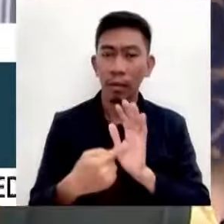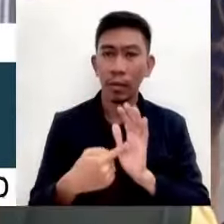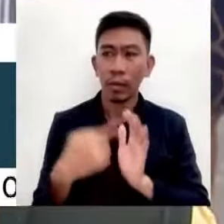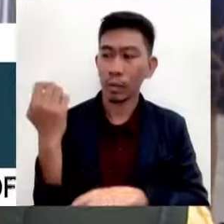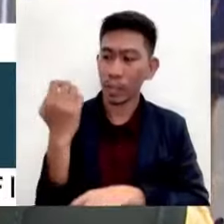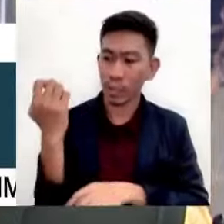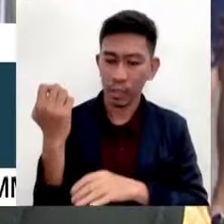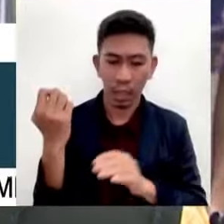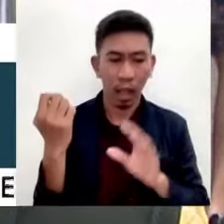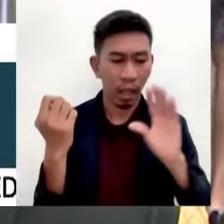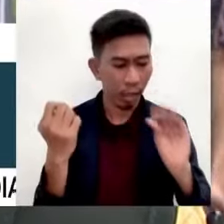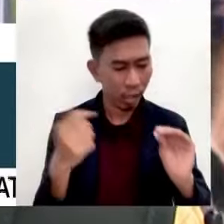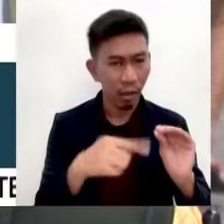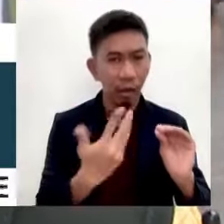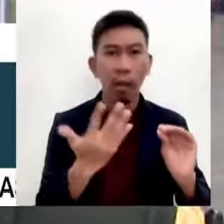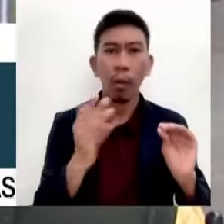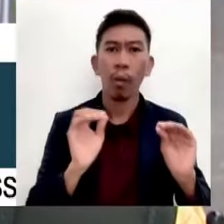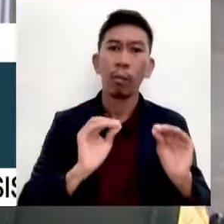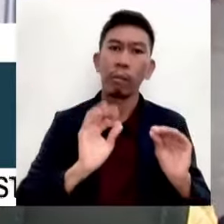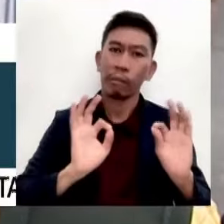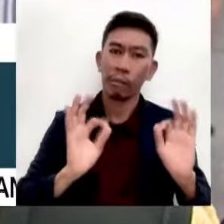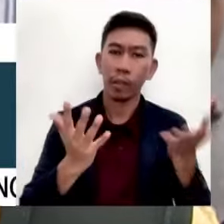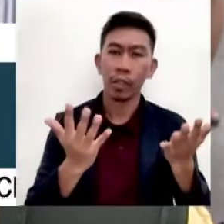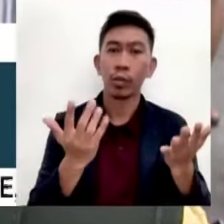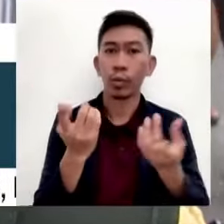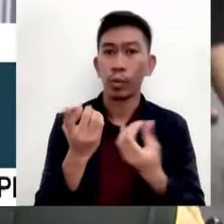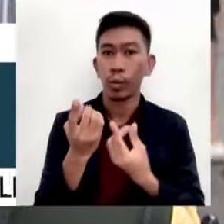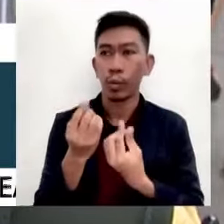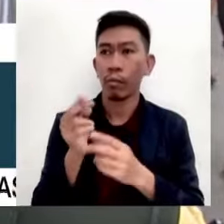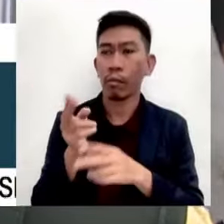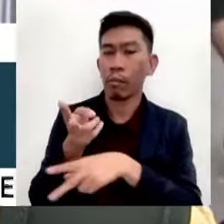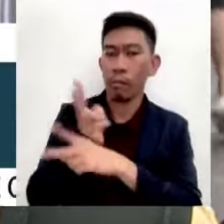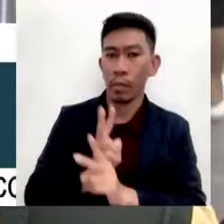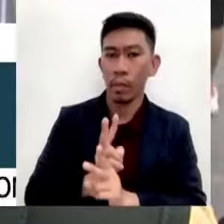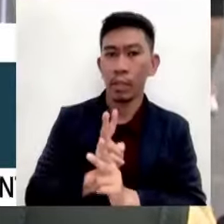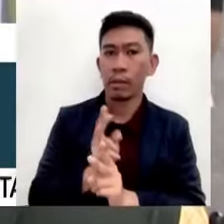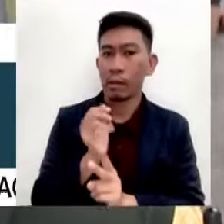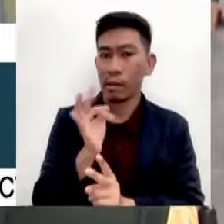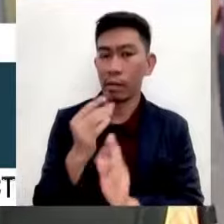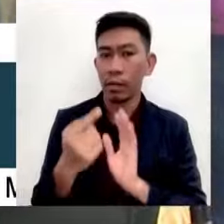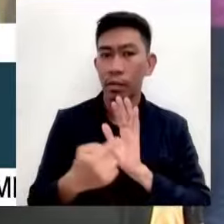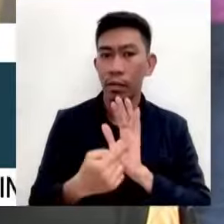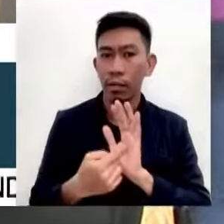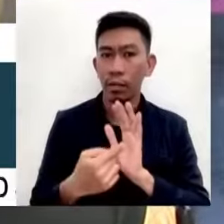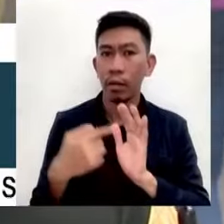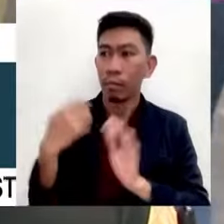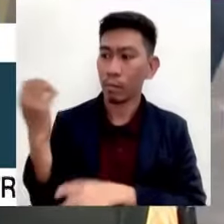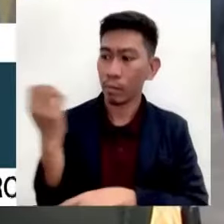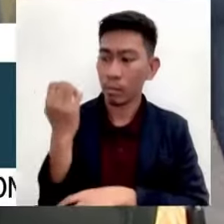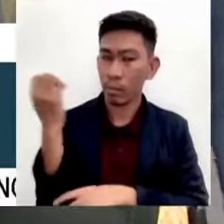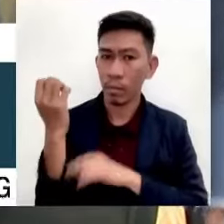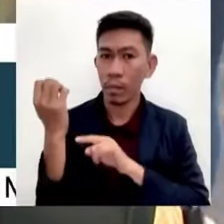Umuutang talaga tayo. Para? Para yung, halimbawa, sa mga in case of emergency, meron